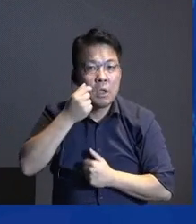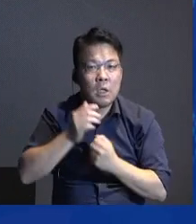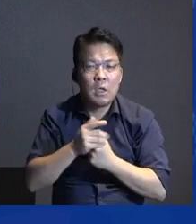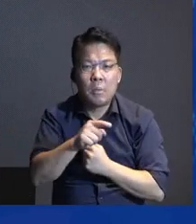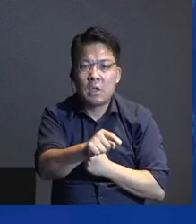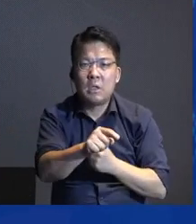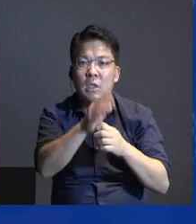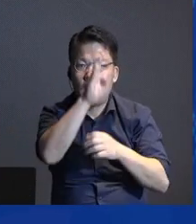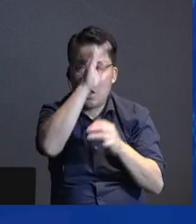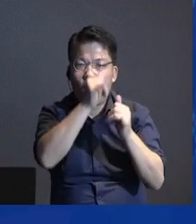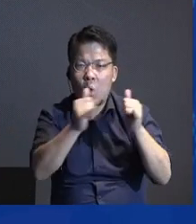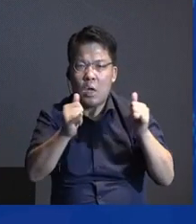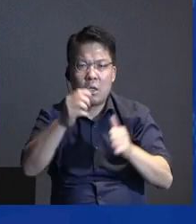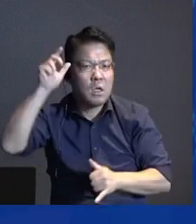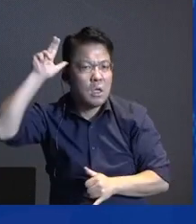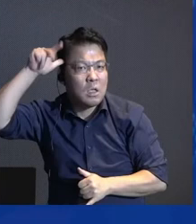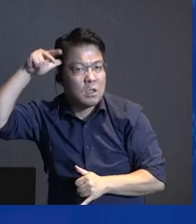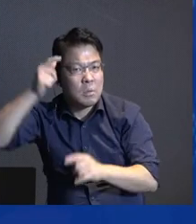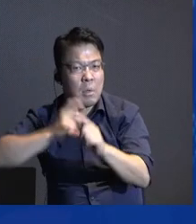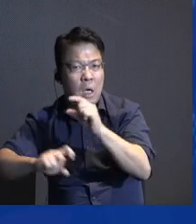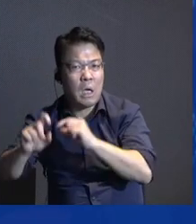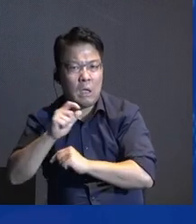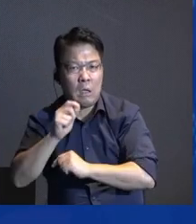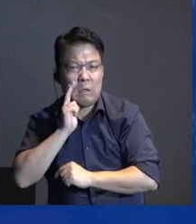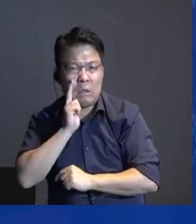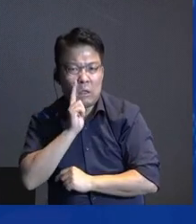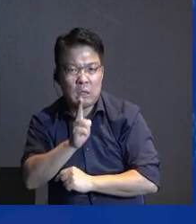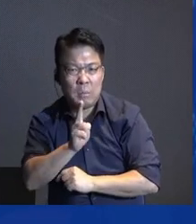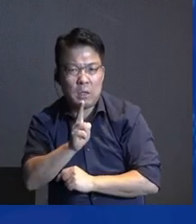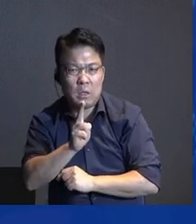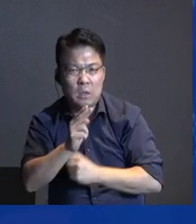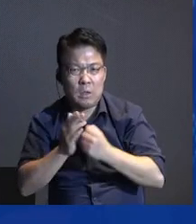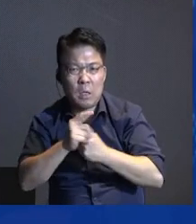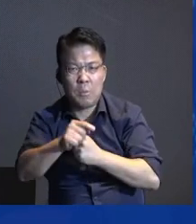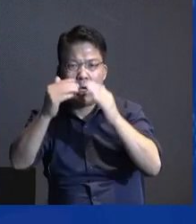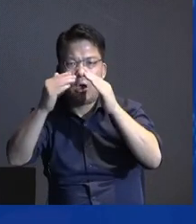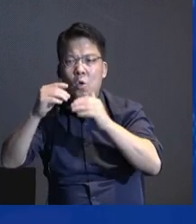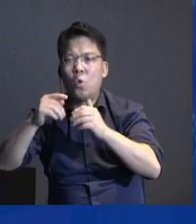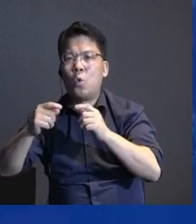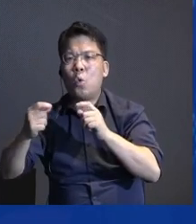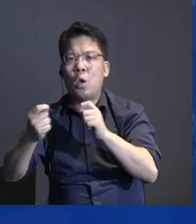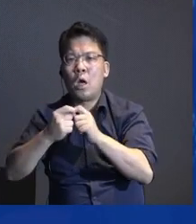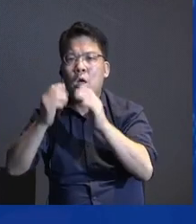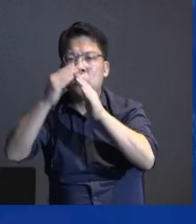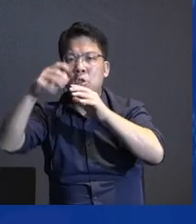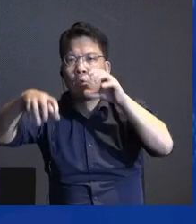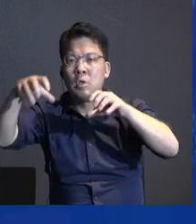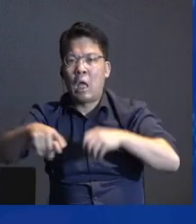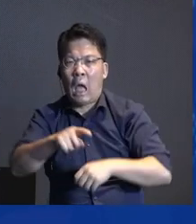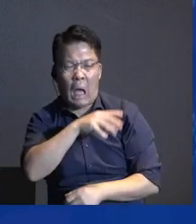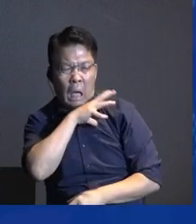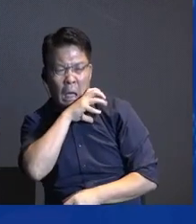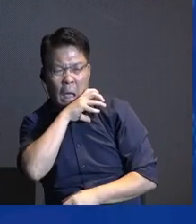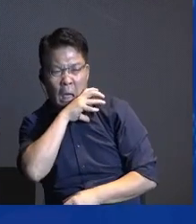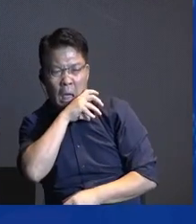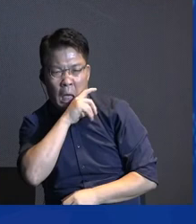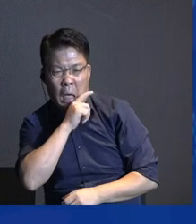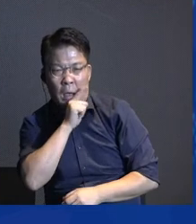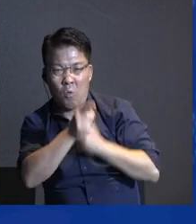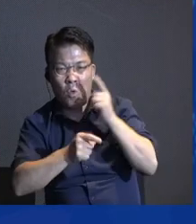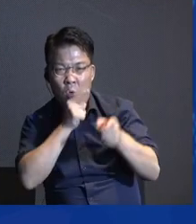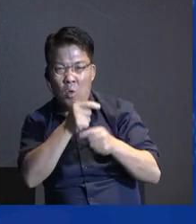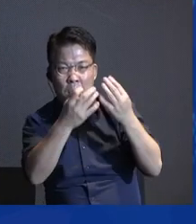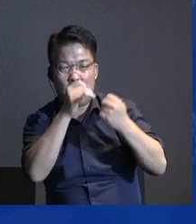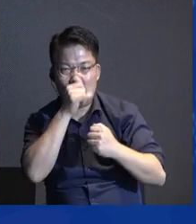are increasingly excluded from society. In order to aim for a society where you